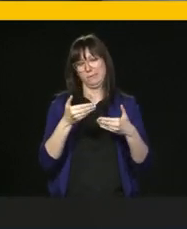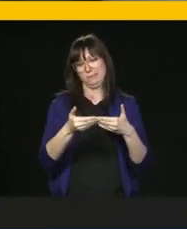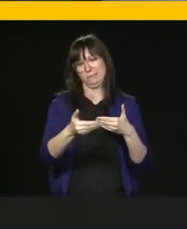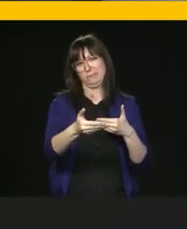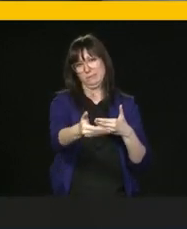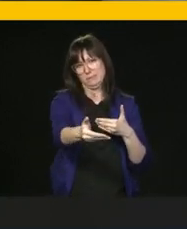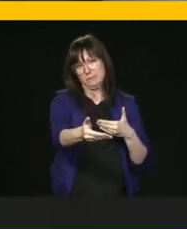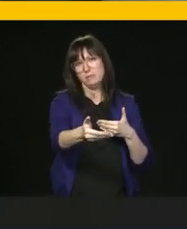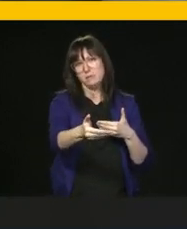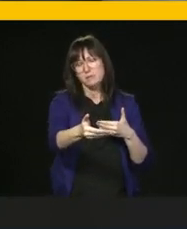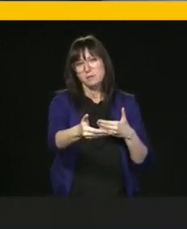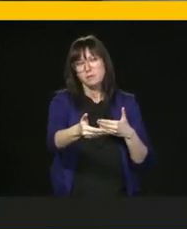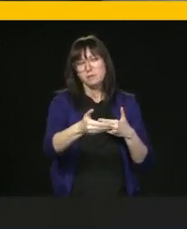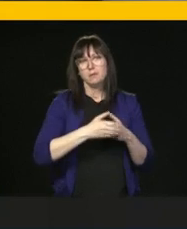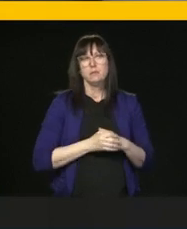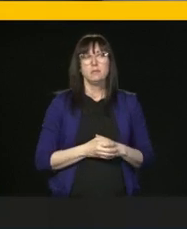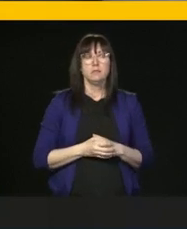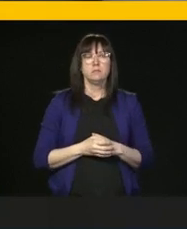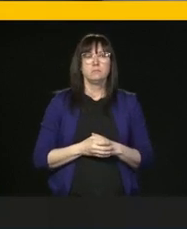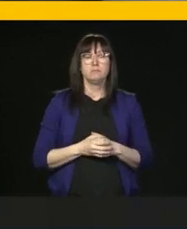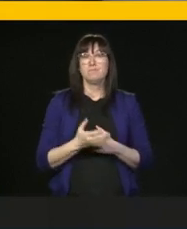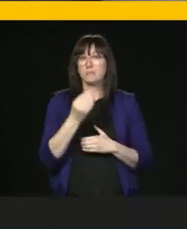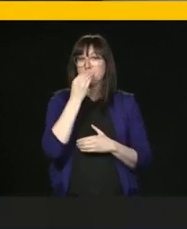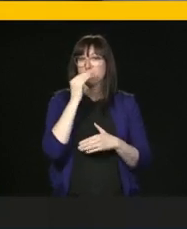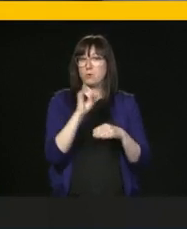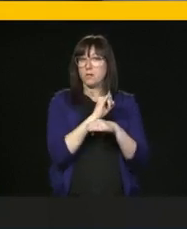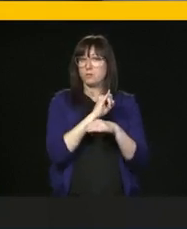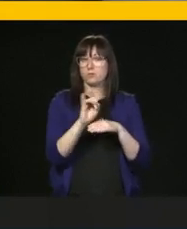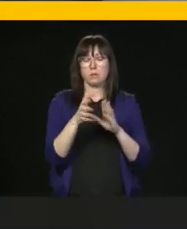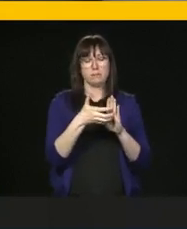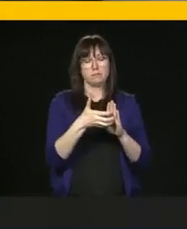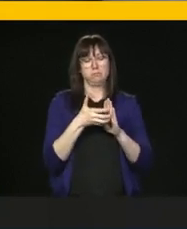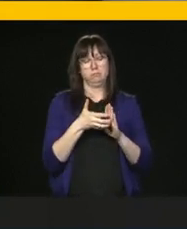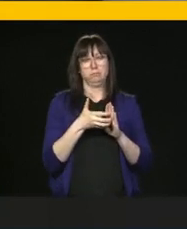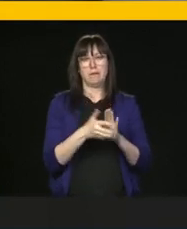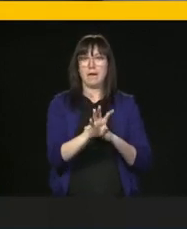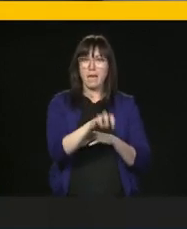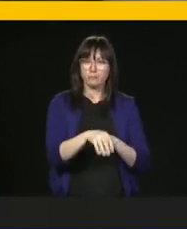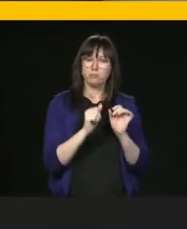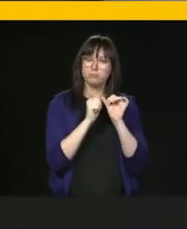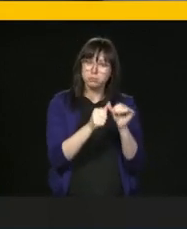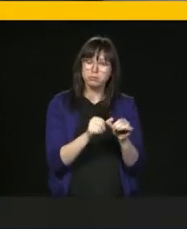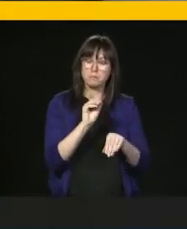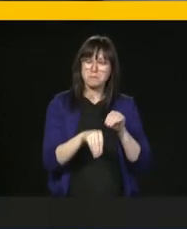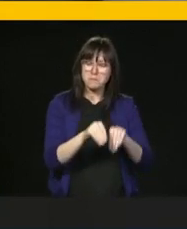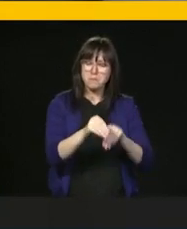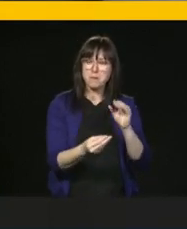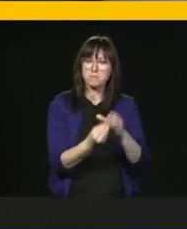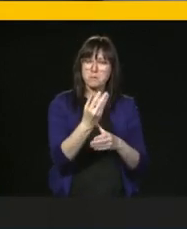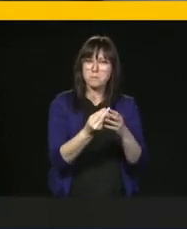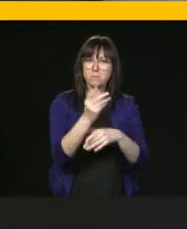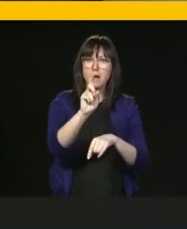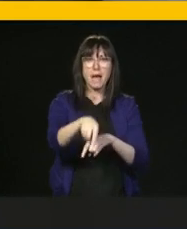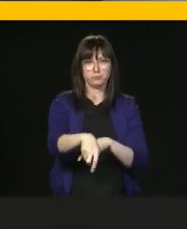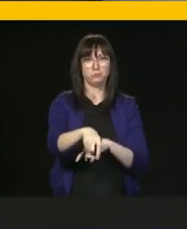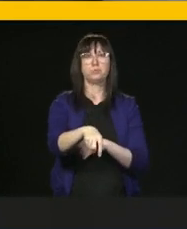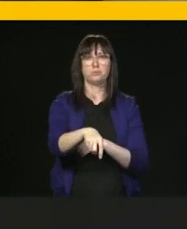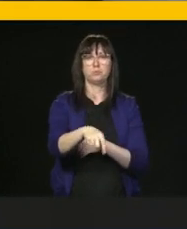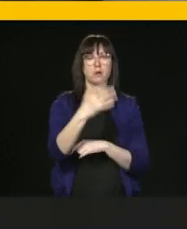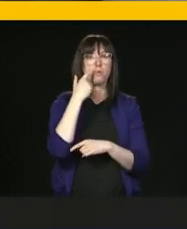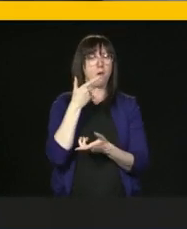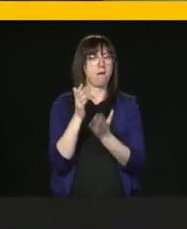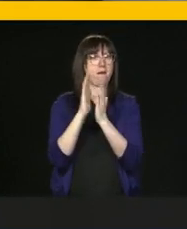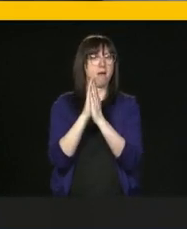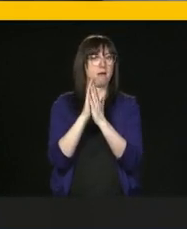The food sector is essential and therefore has to continue. That is why I call upon workers of the food